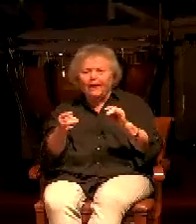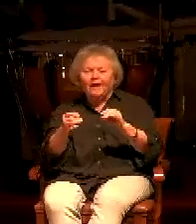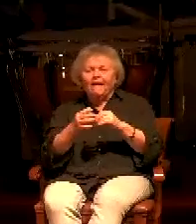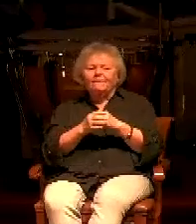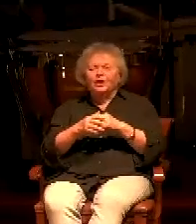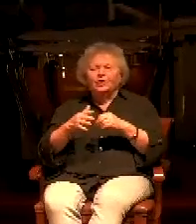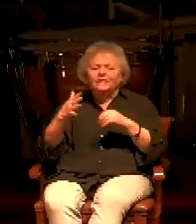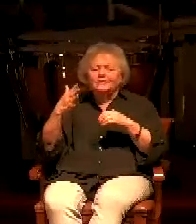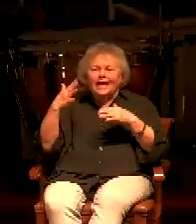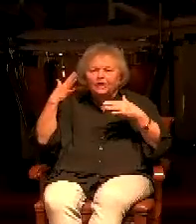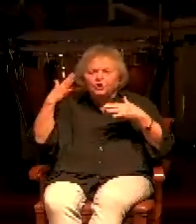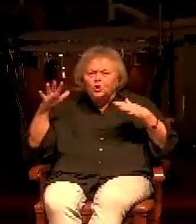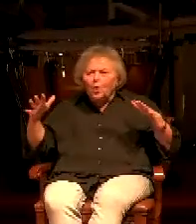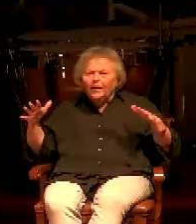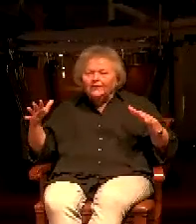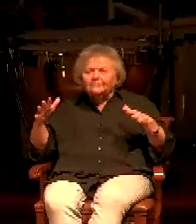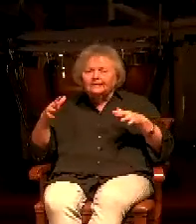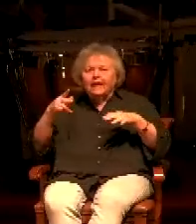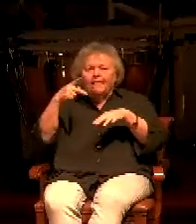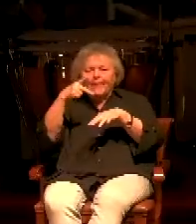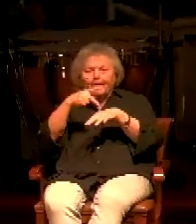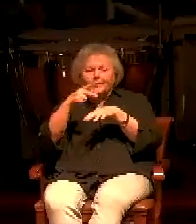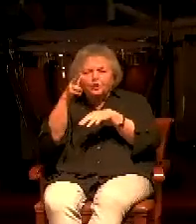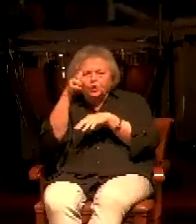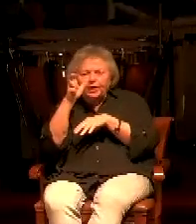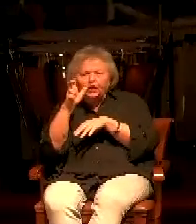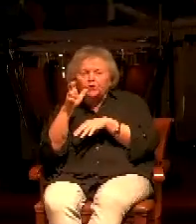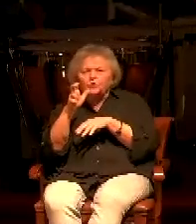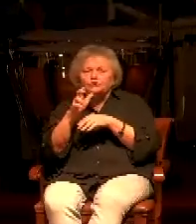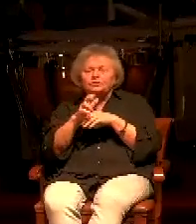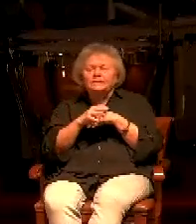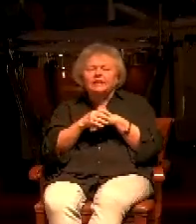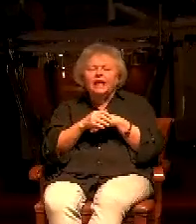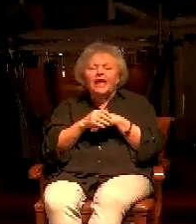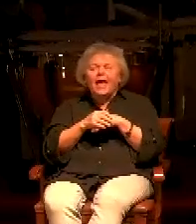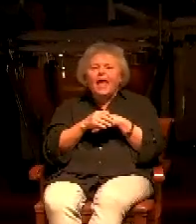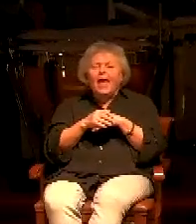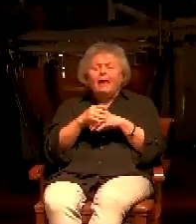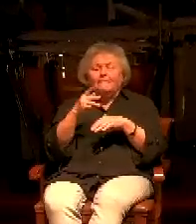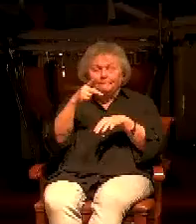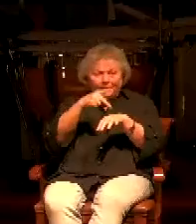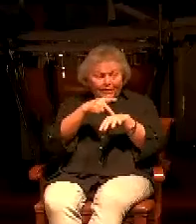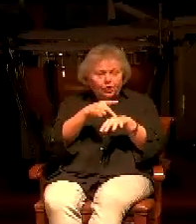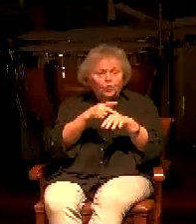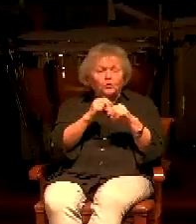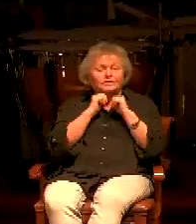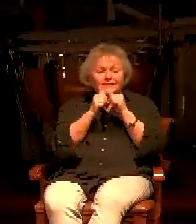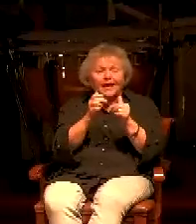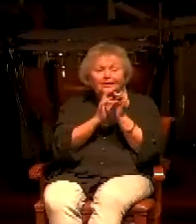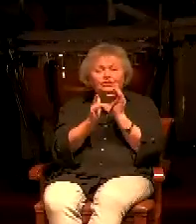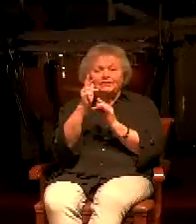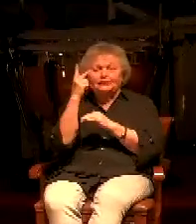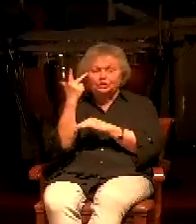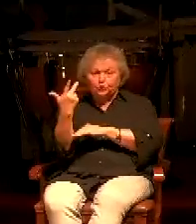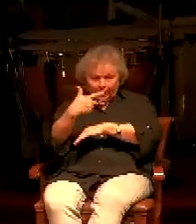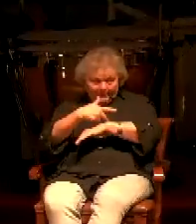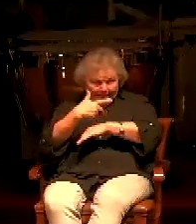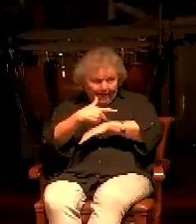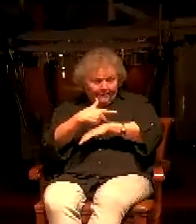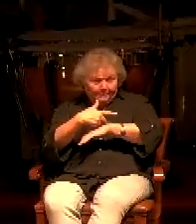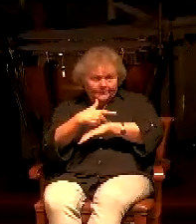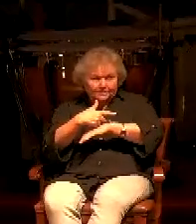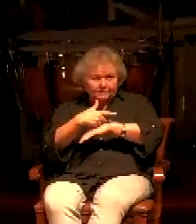noise, and that Peter will deny Jesus three times while that noise, before that last noise, that last bong, that last